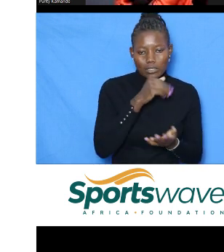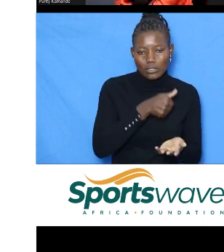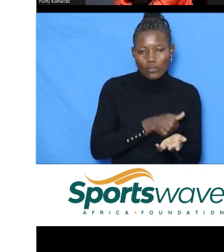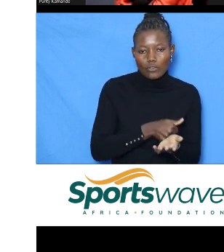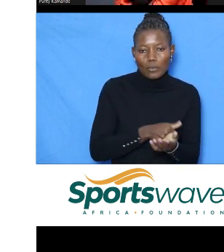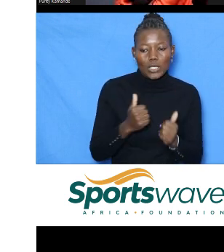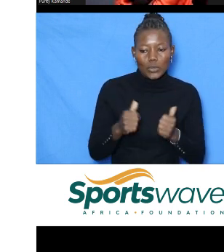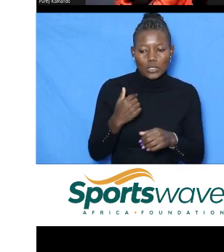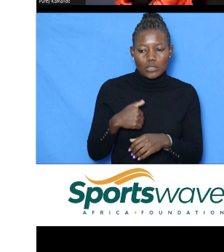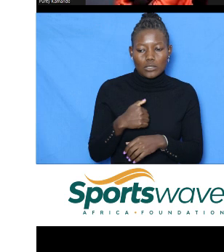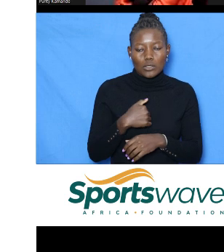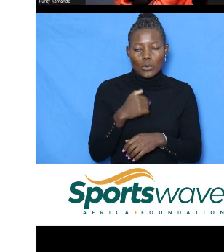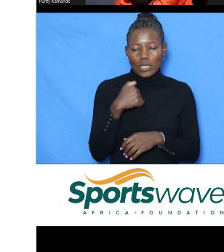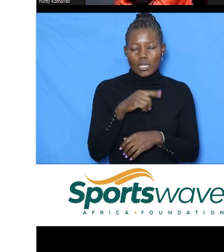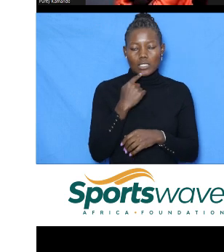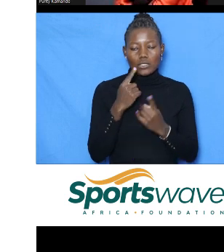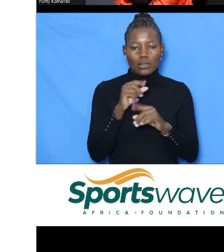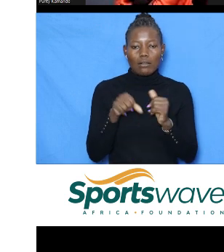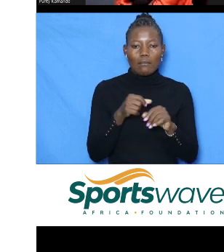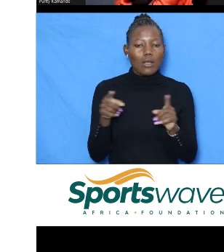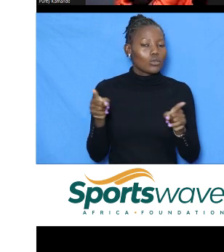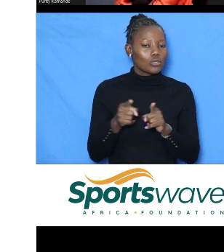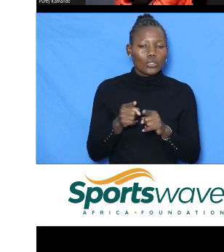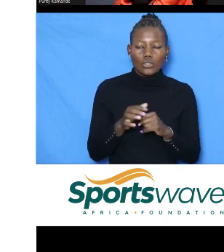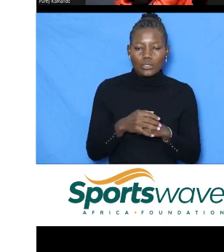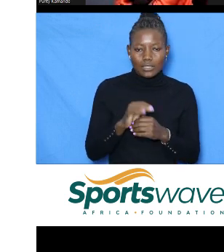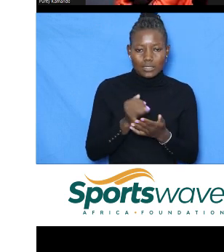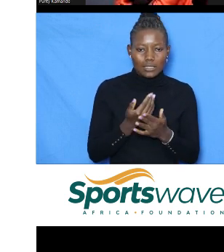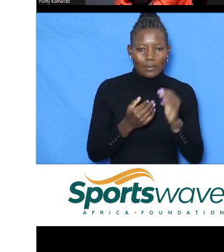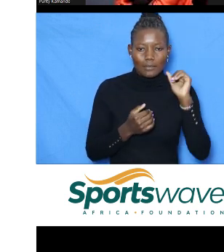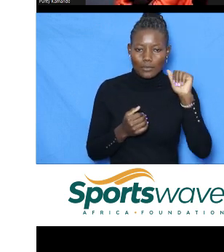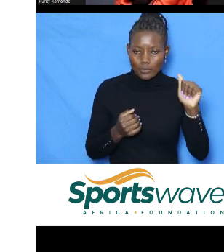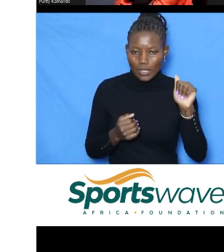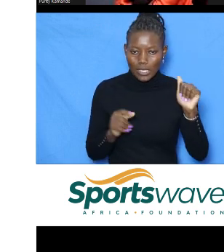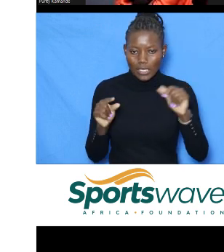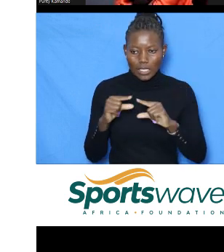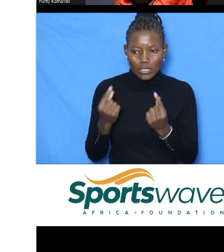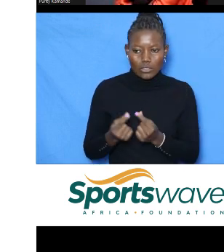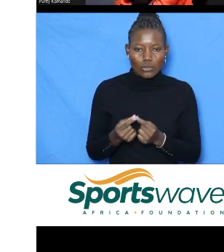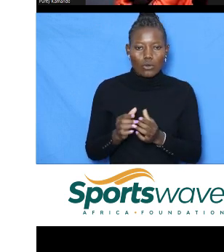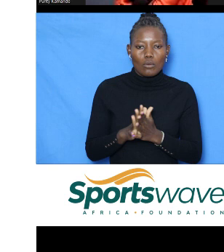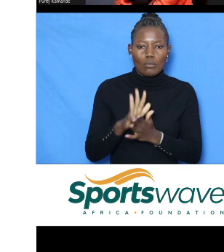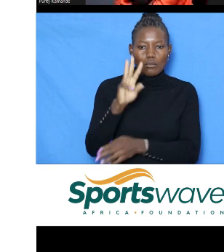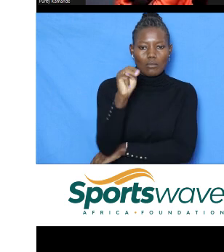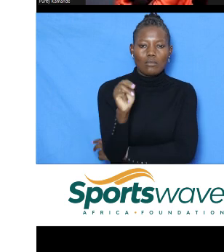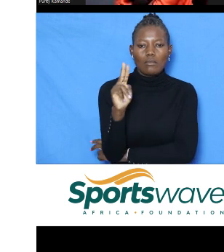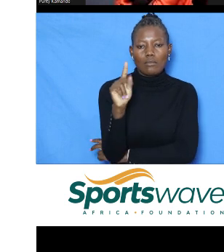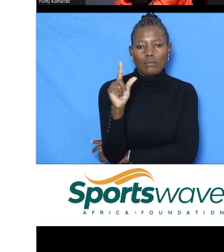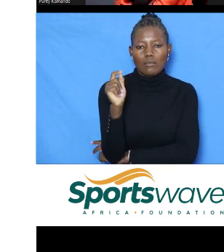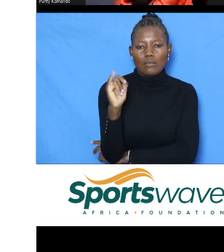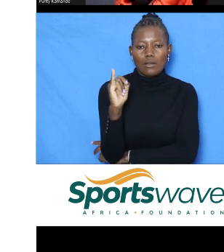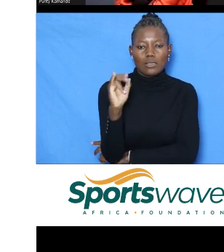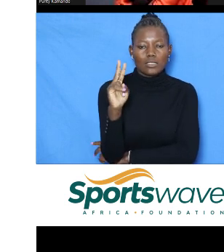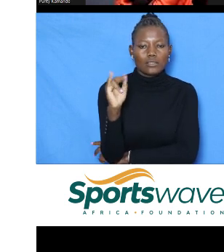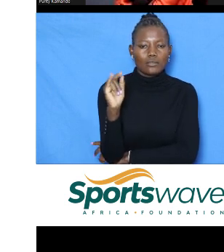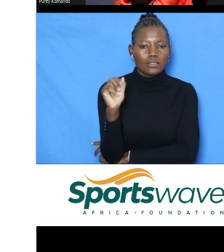shortly. So some of the supplements that fall under the Group A supplements have to do with multivitamins, caffeine,